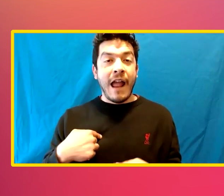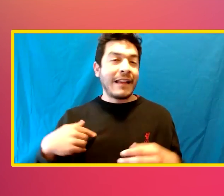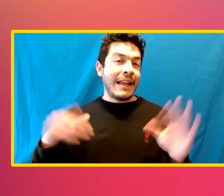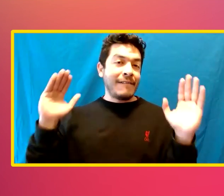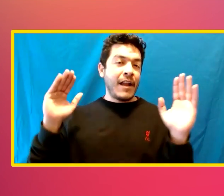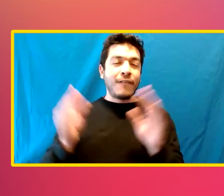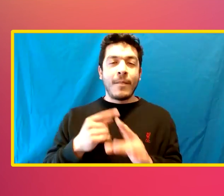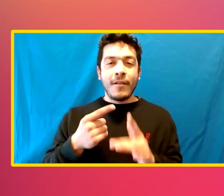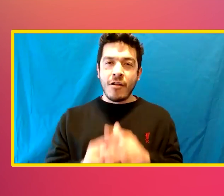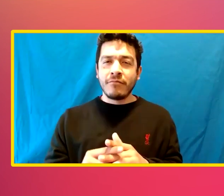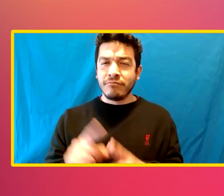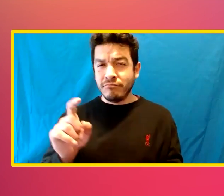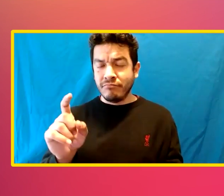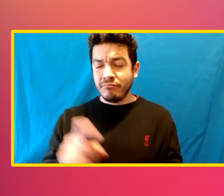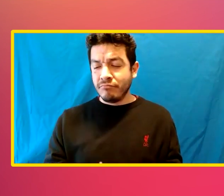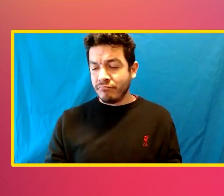beginning?